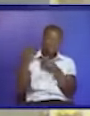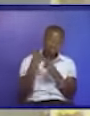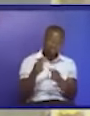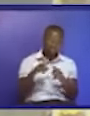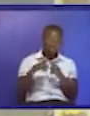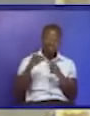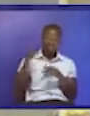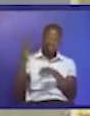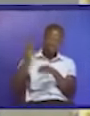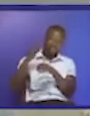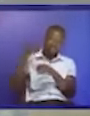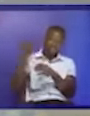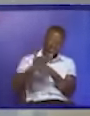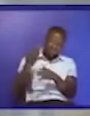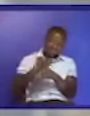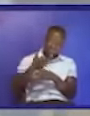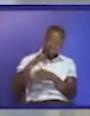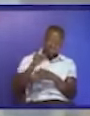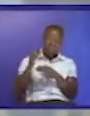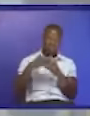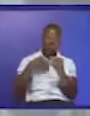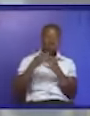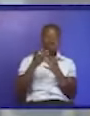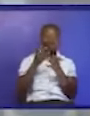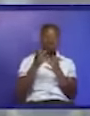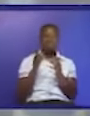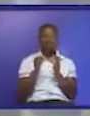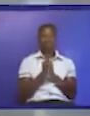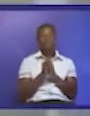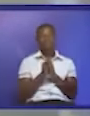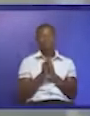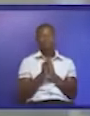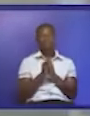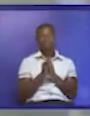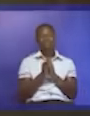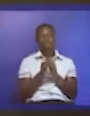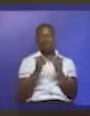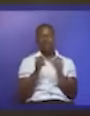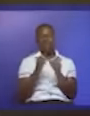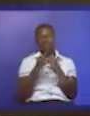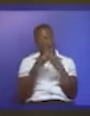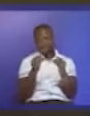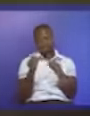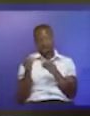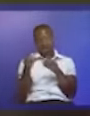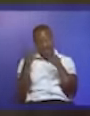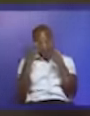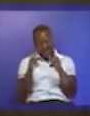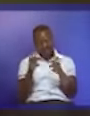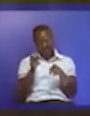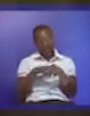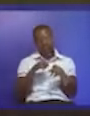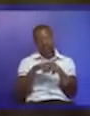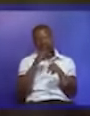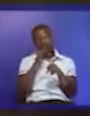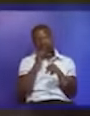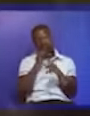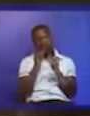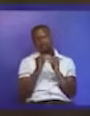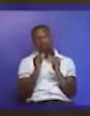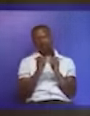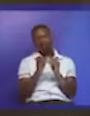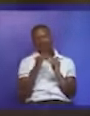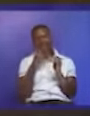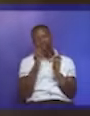see, solutions happen at the instance of mysteries. It says, it has